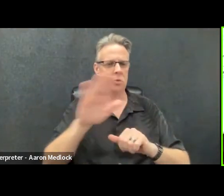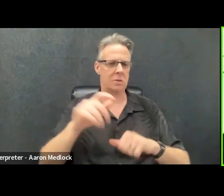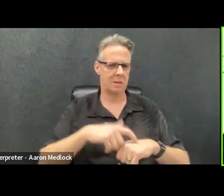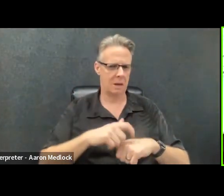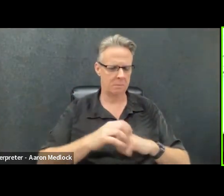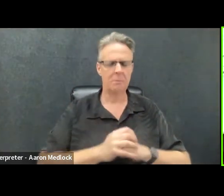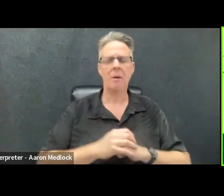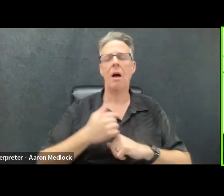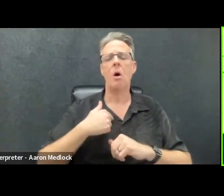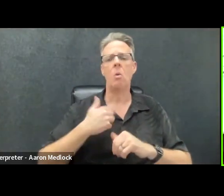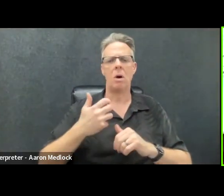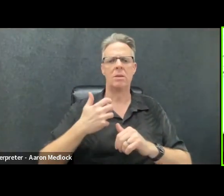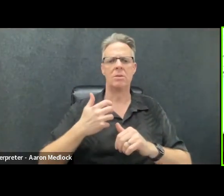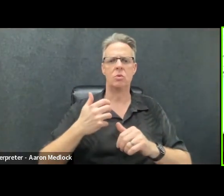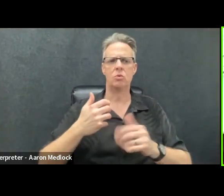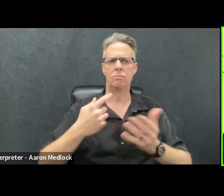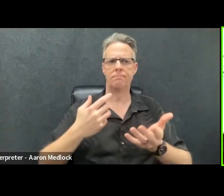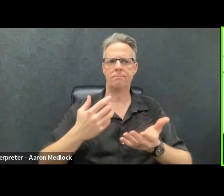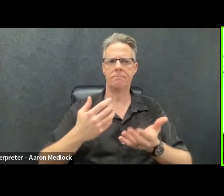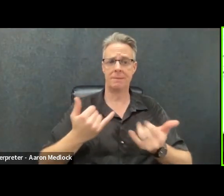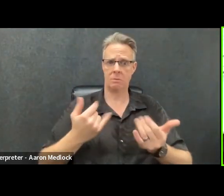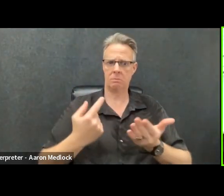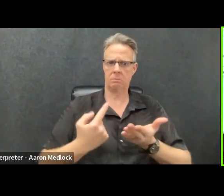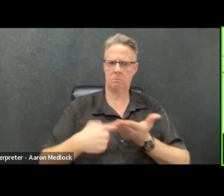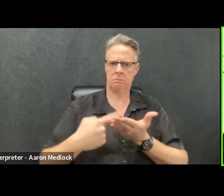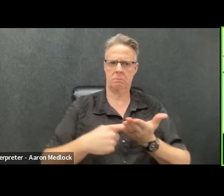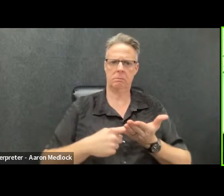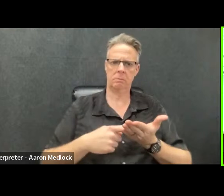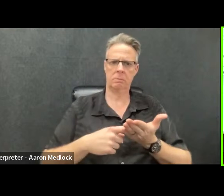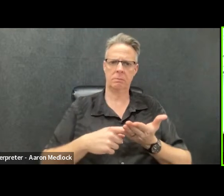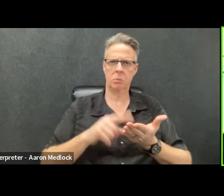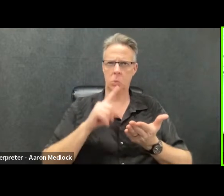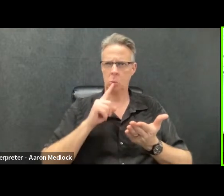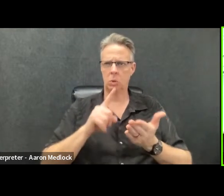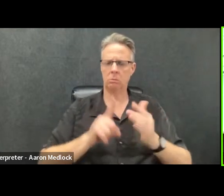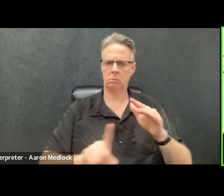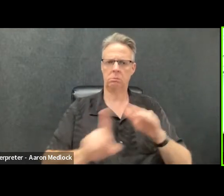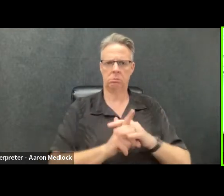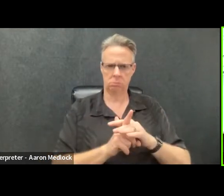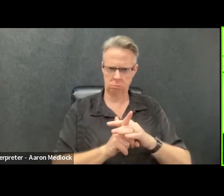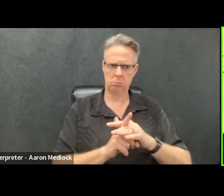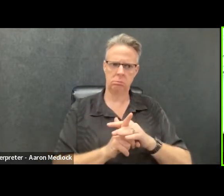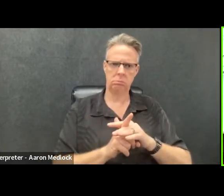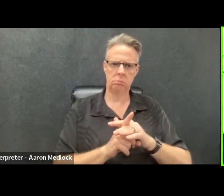about an issue that is that comes up